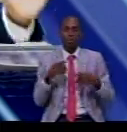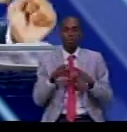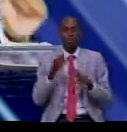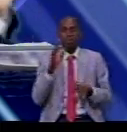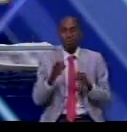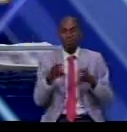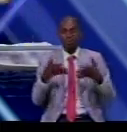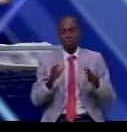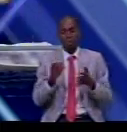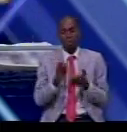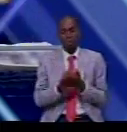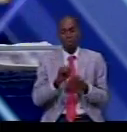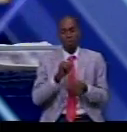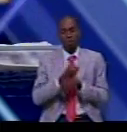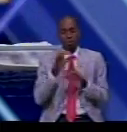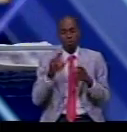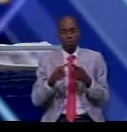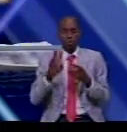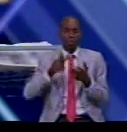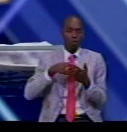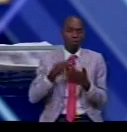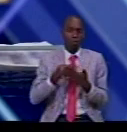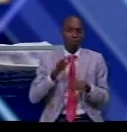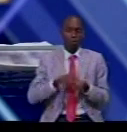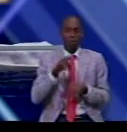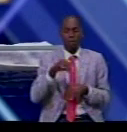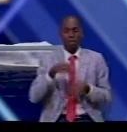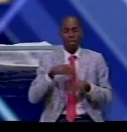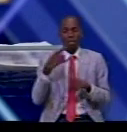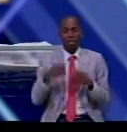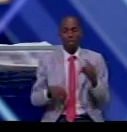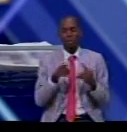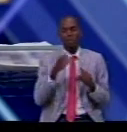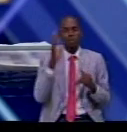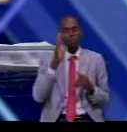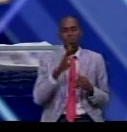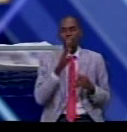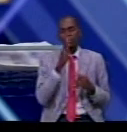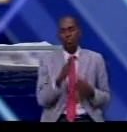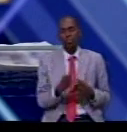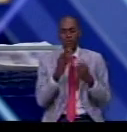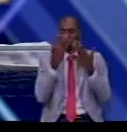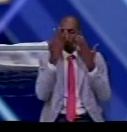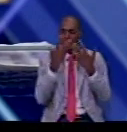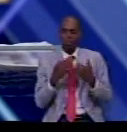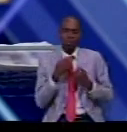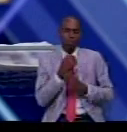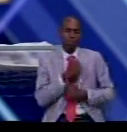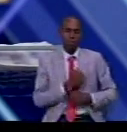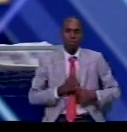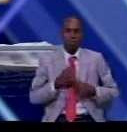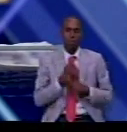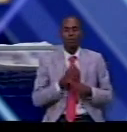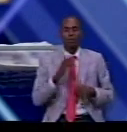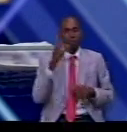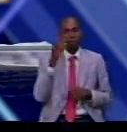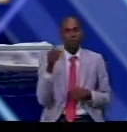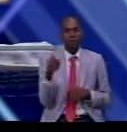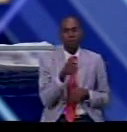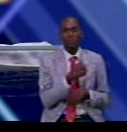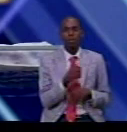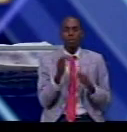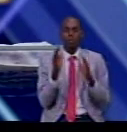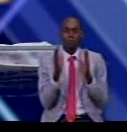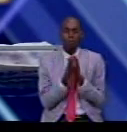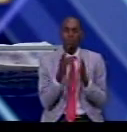not be a stumbling block to me. This stone will not be a stumbling block to me. This stone will not be a rock of offense to